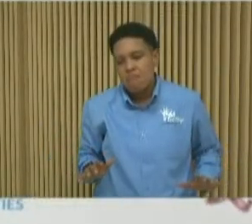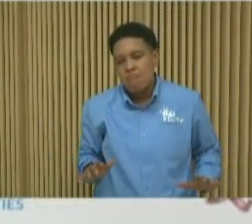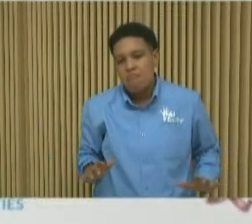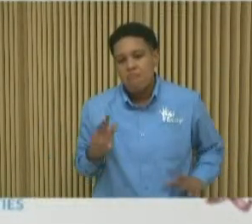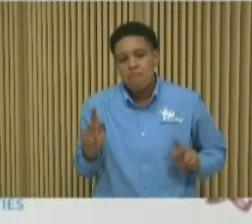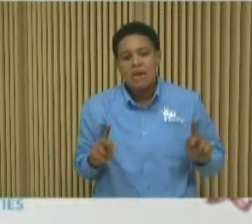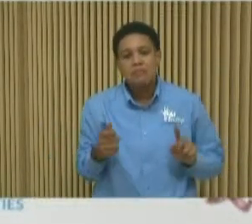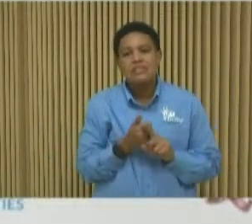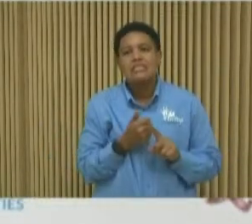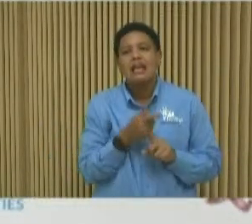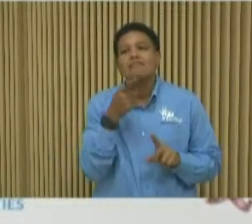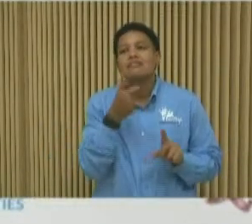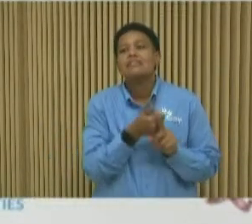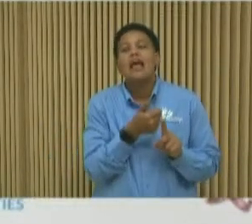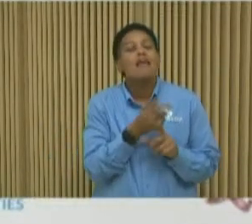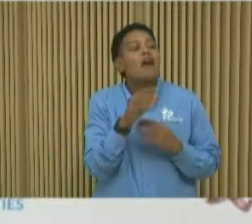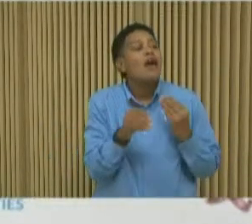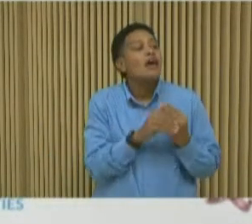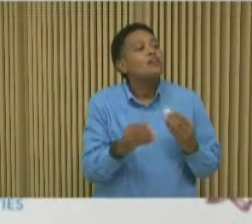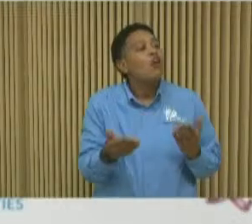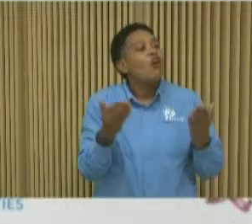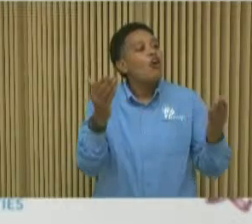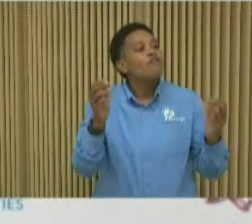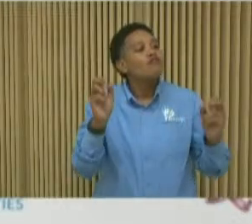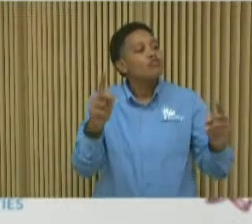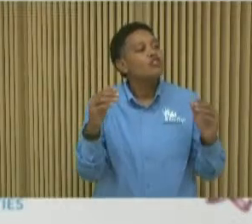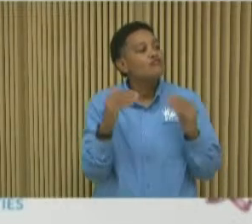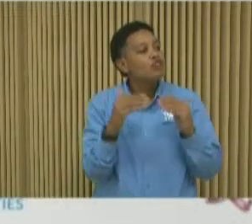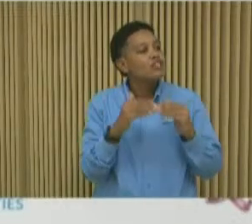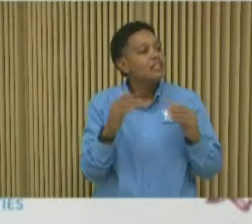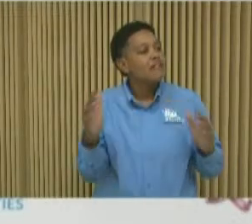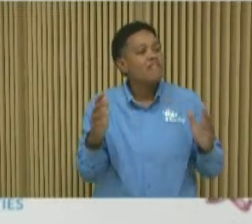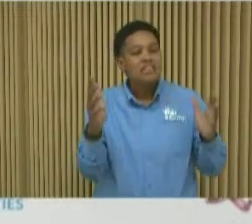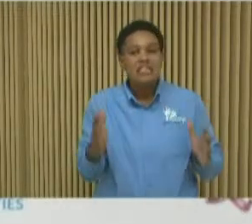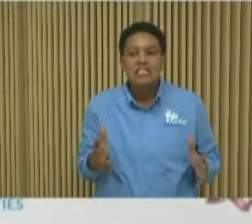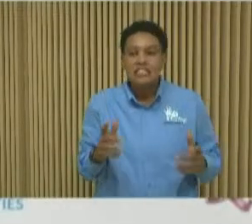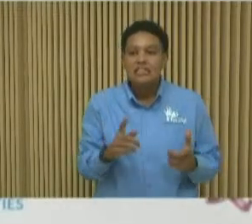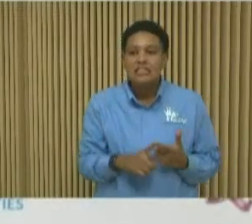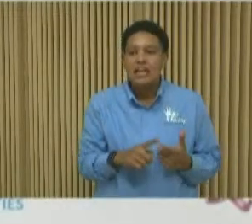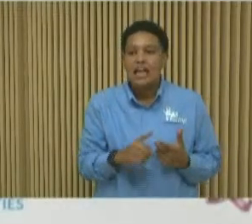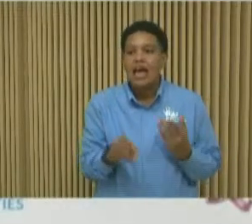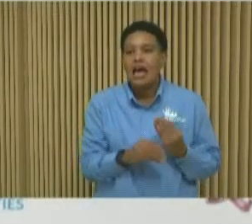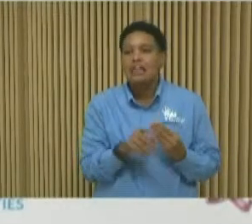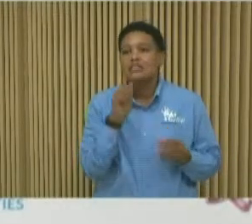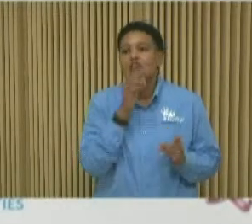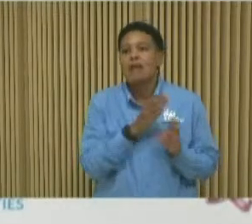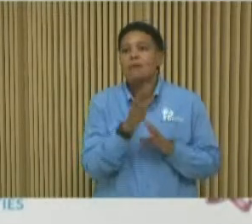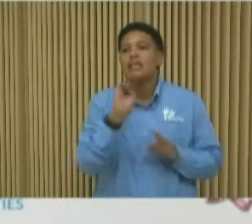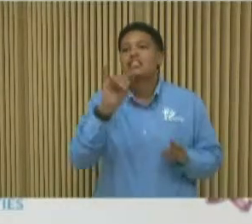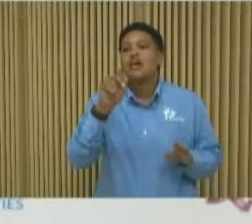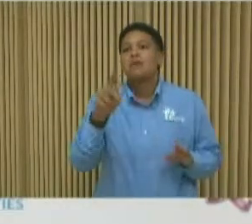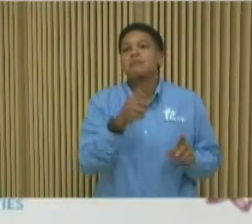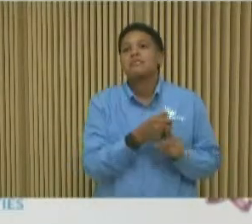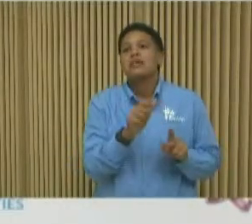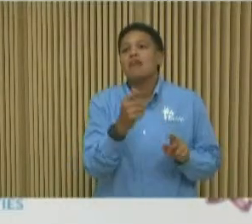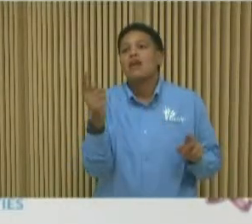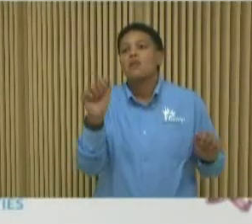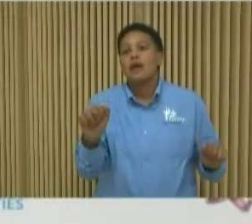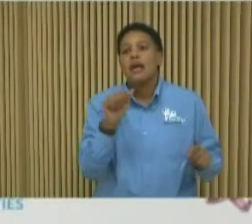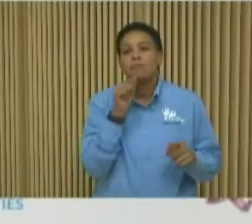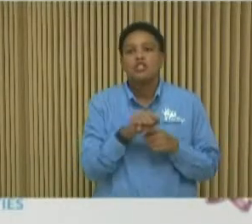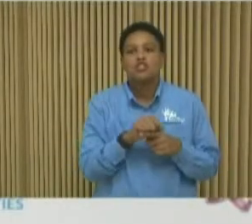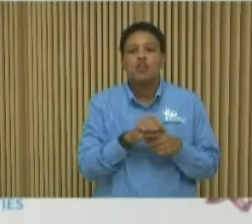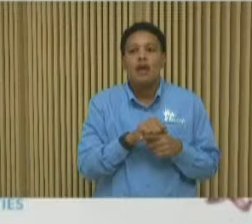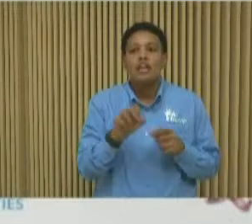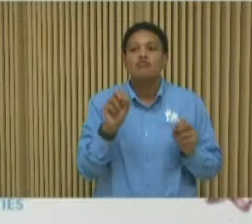offer themselves as restorative justice facilitators. And these are mainly GPs, but anyone can be trained as a